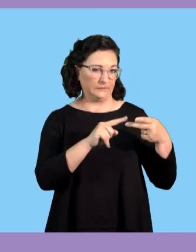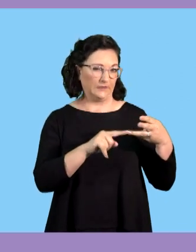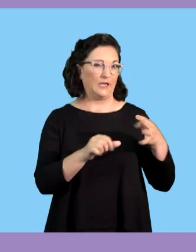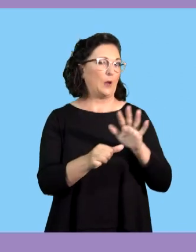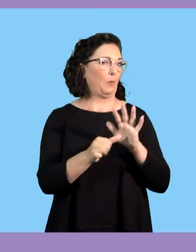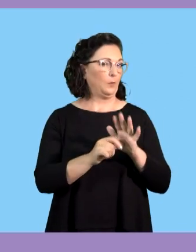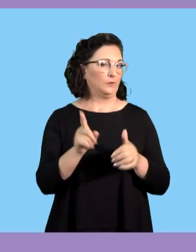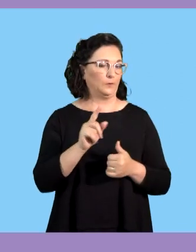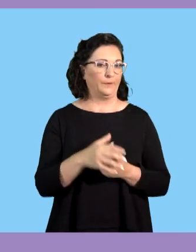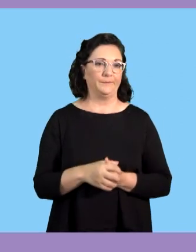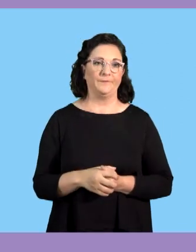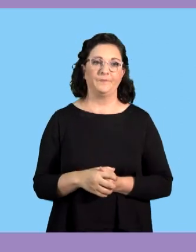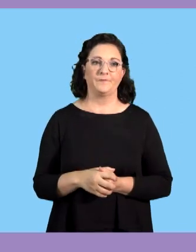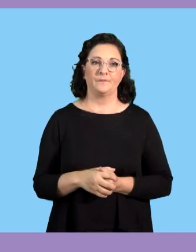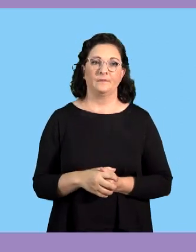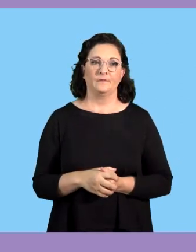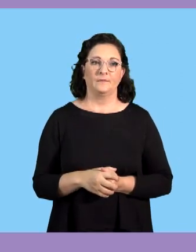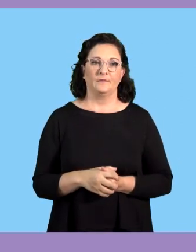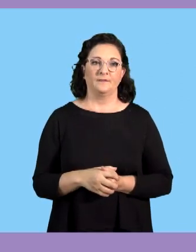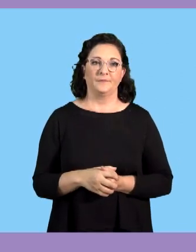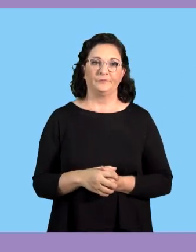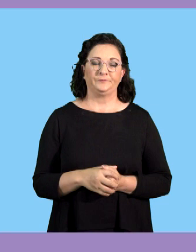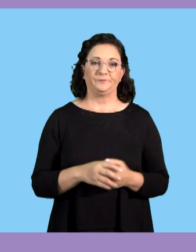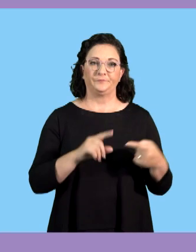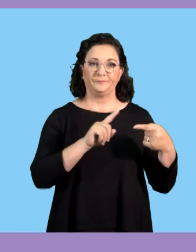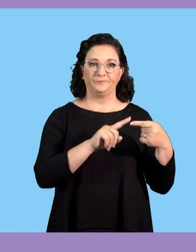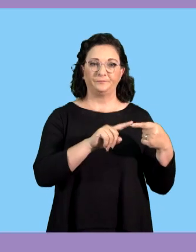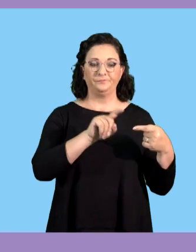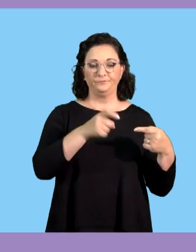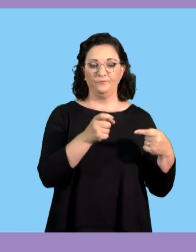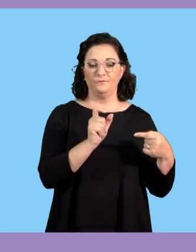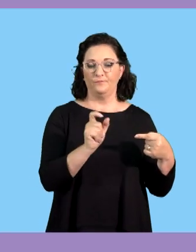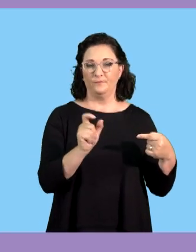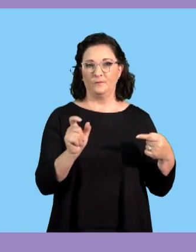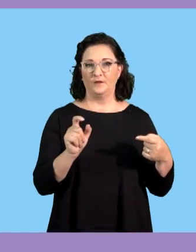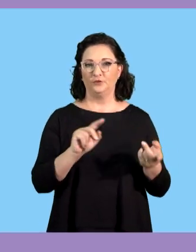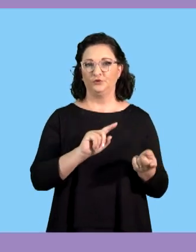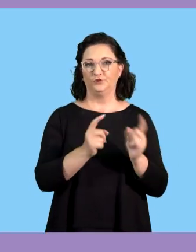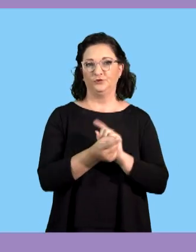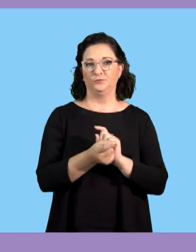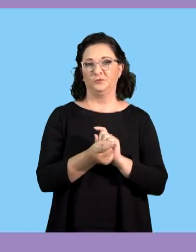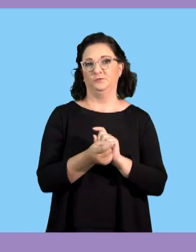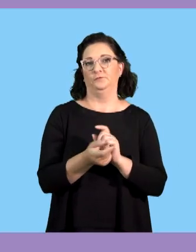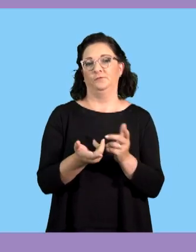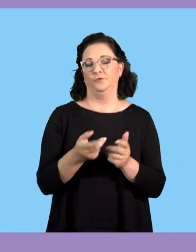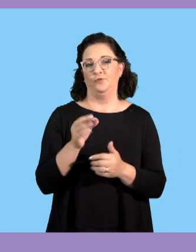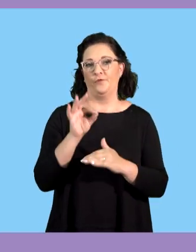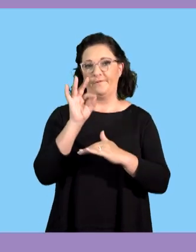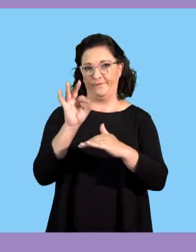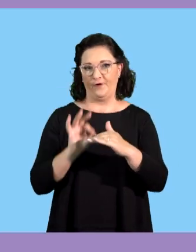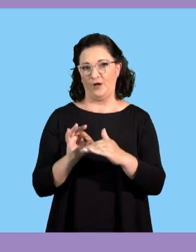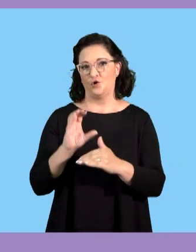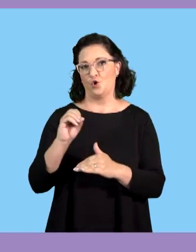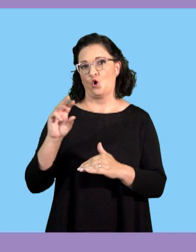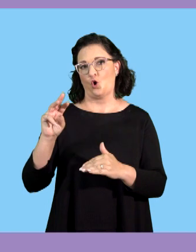a preview explanation. This says, convert decimals to common fractions. That's the first thing we want to